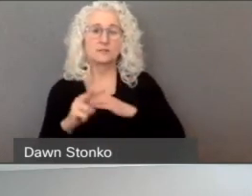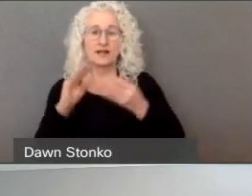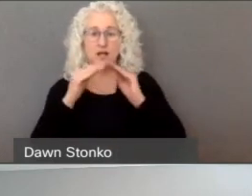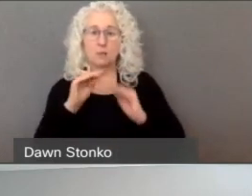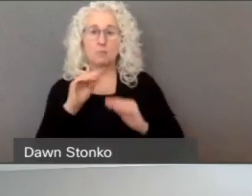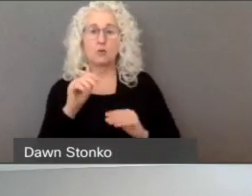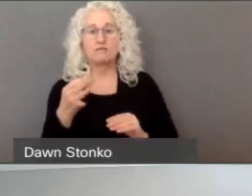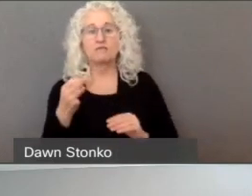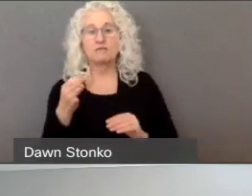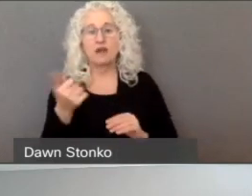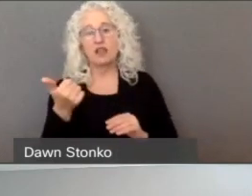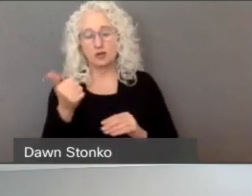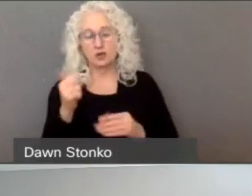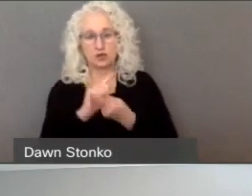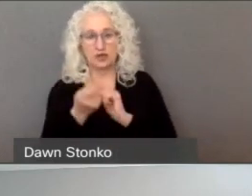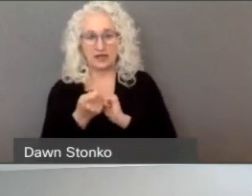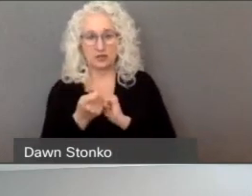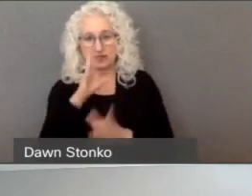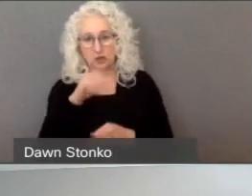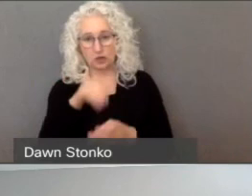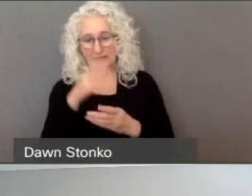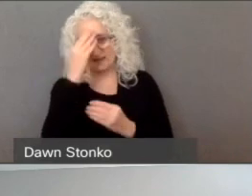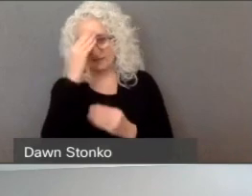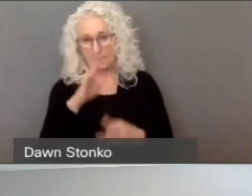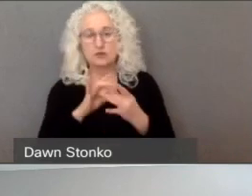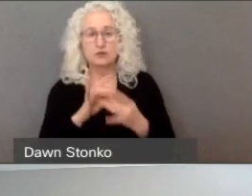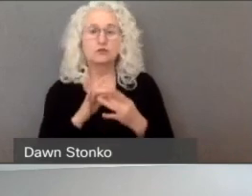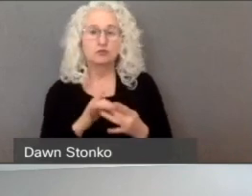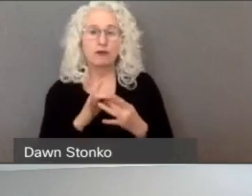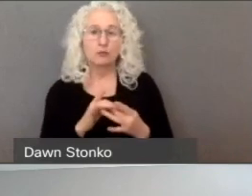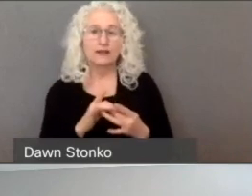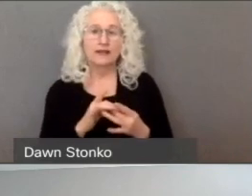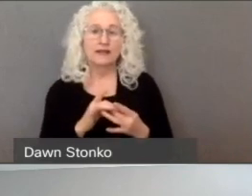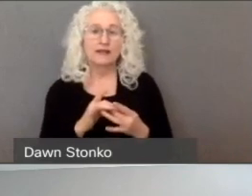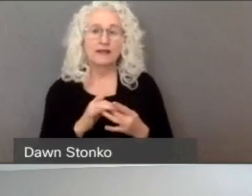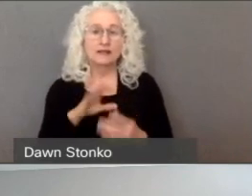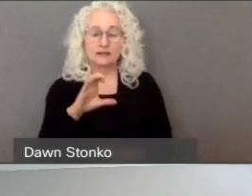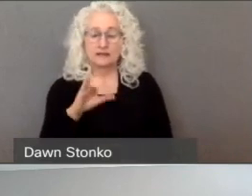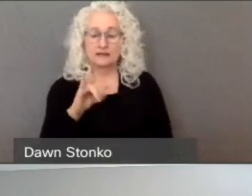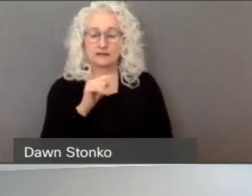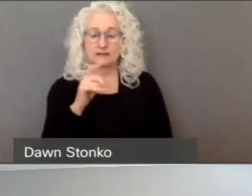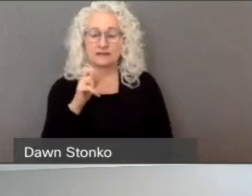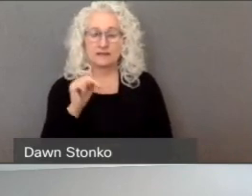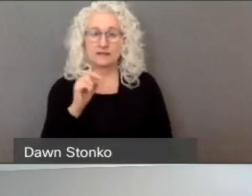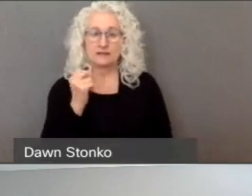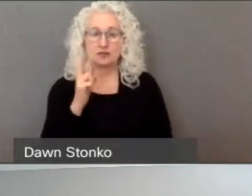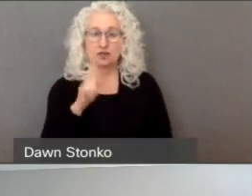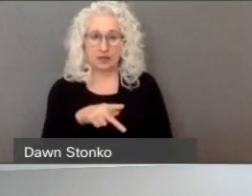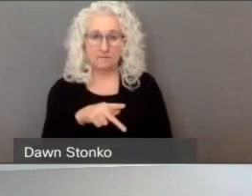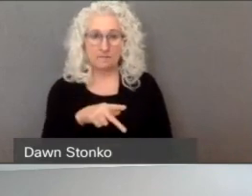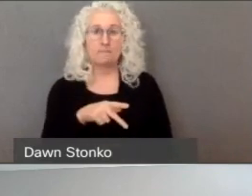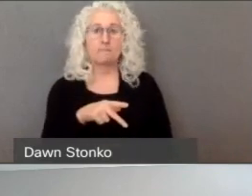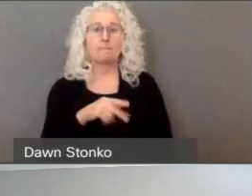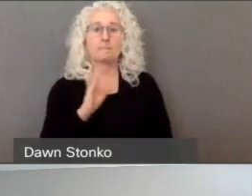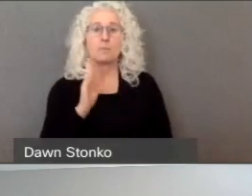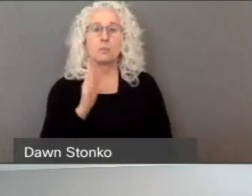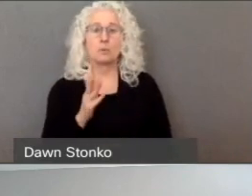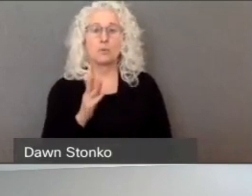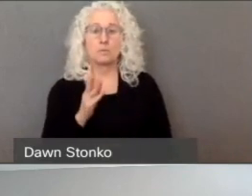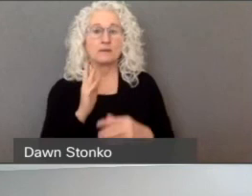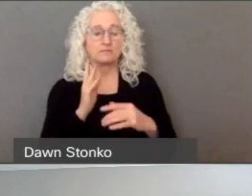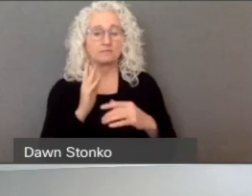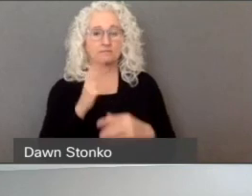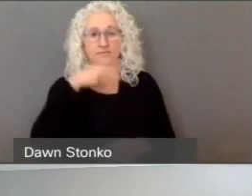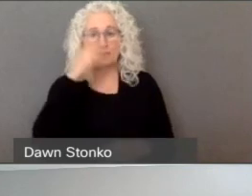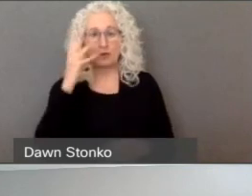including information surrounding citizenship. That's going to be immigration status is going to